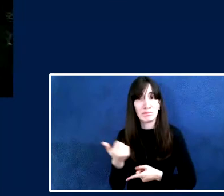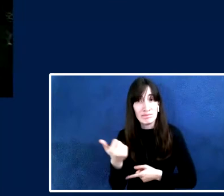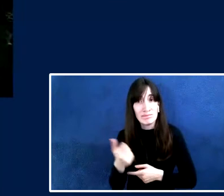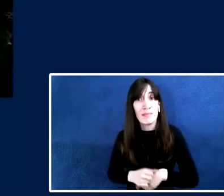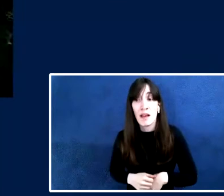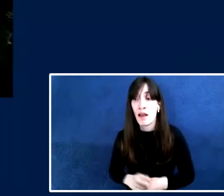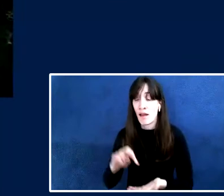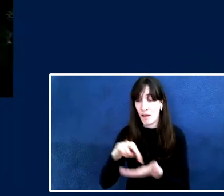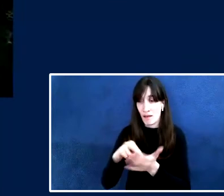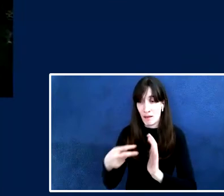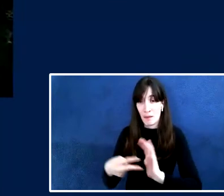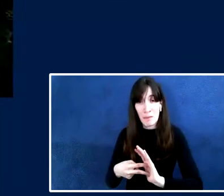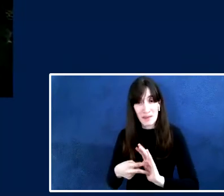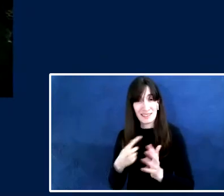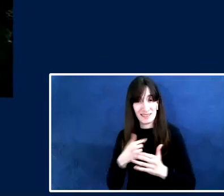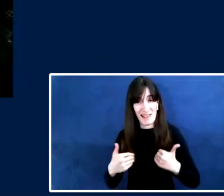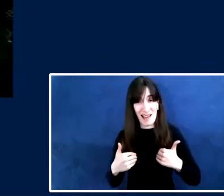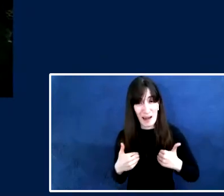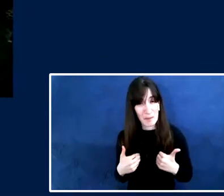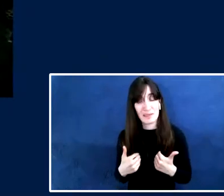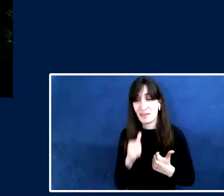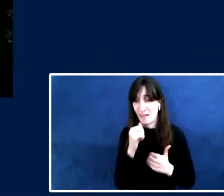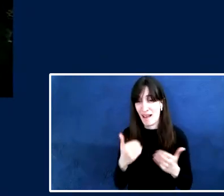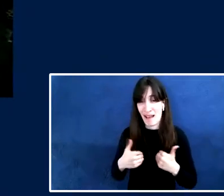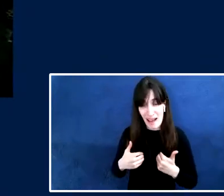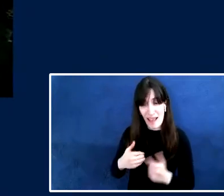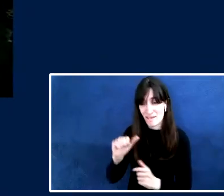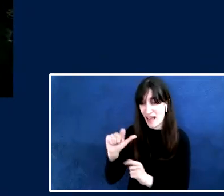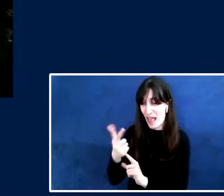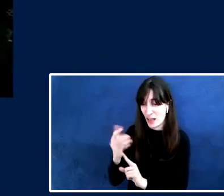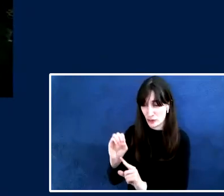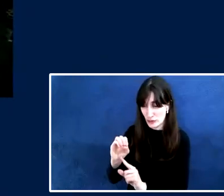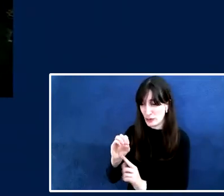have photosynthetic algae in their tissues, and they